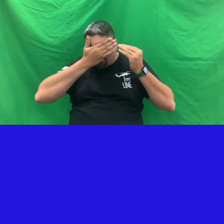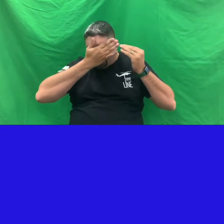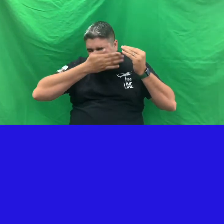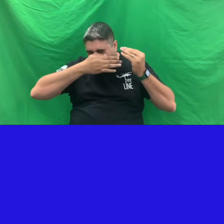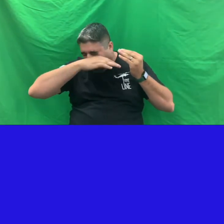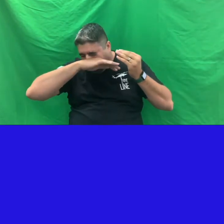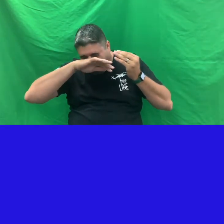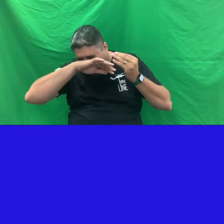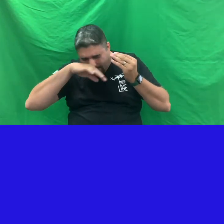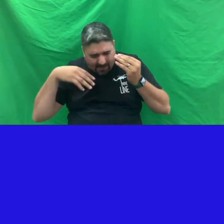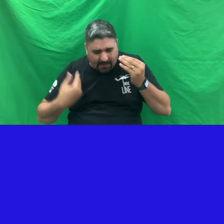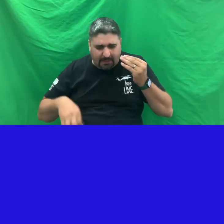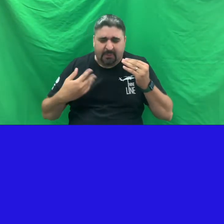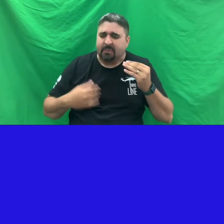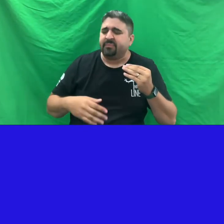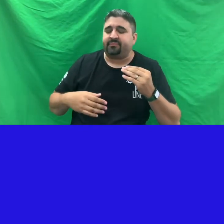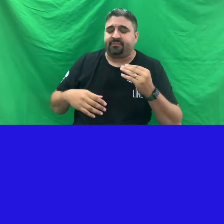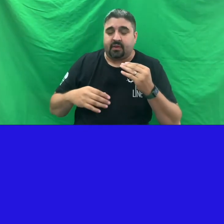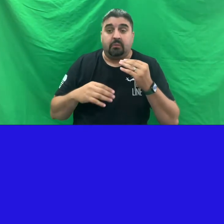Oh!